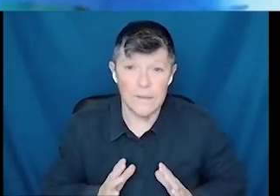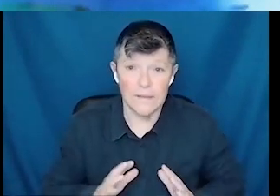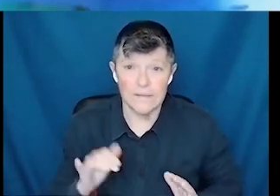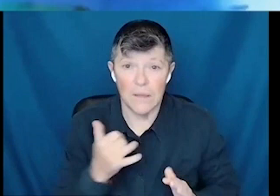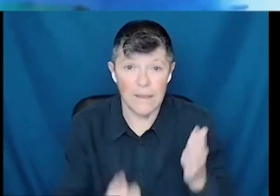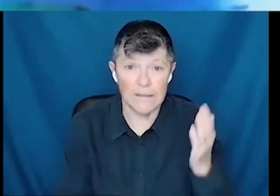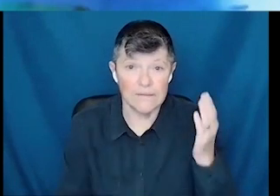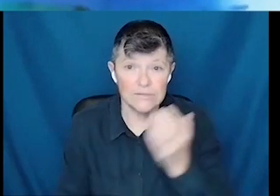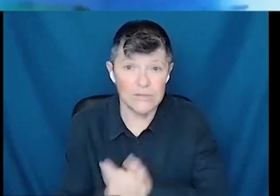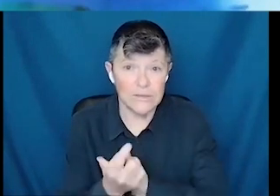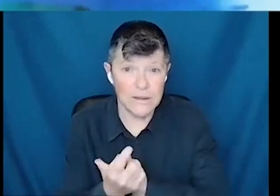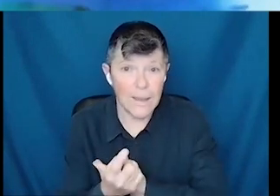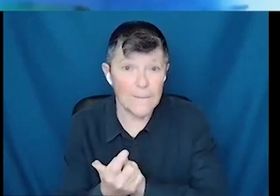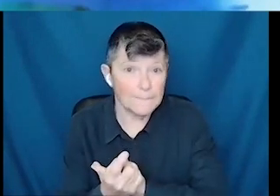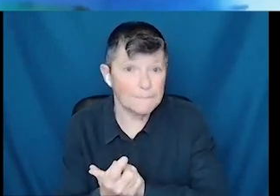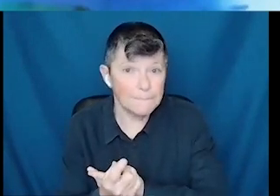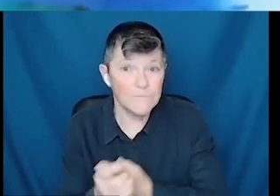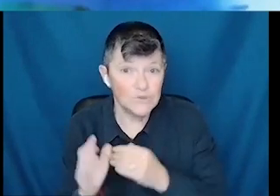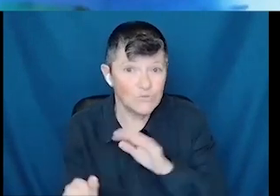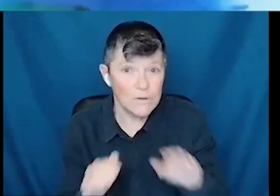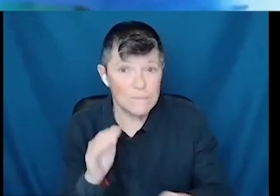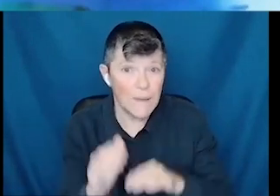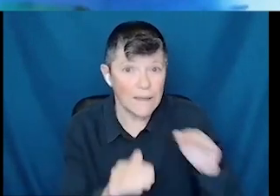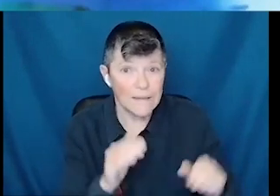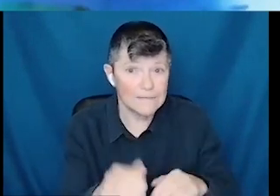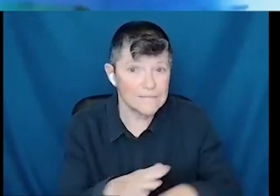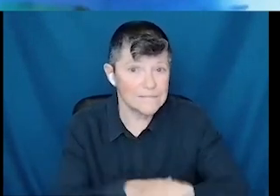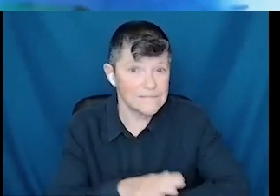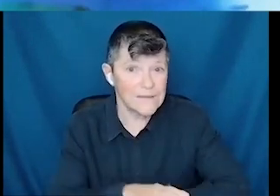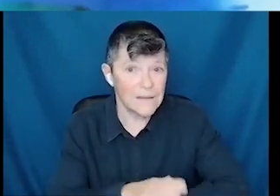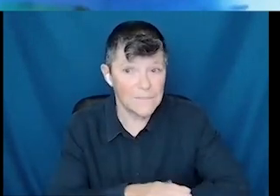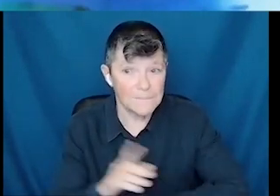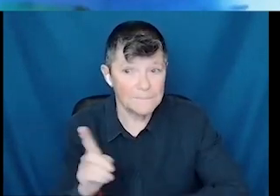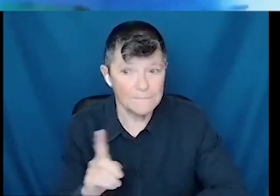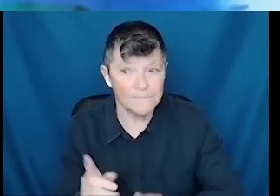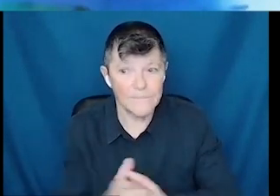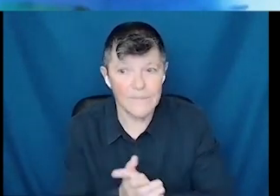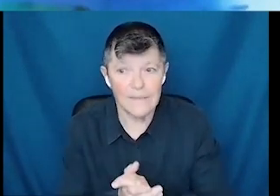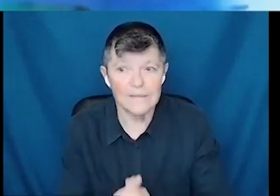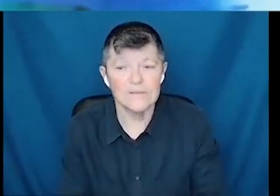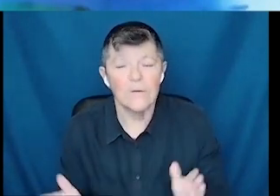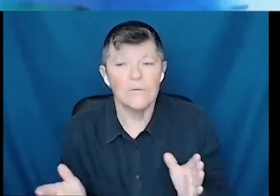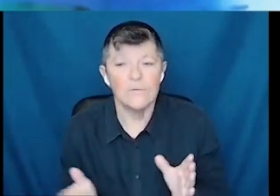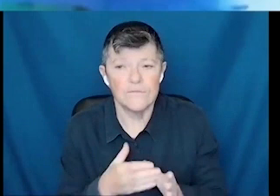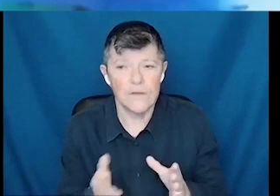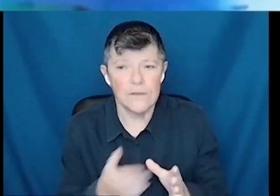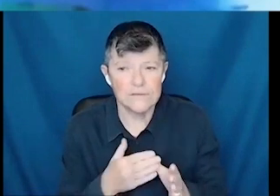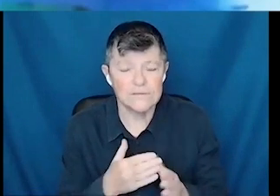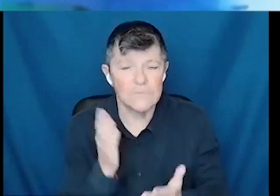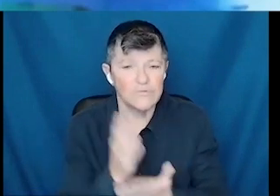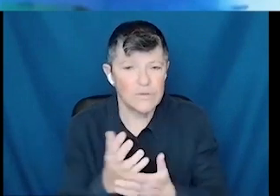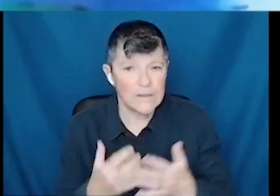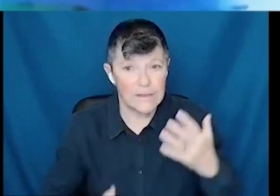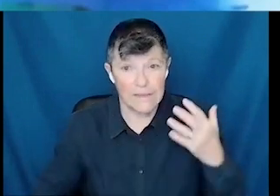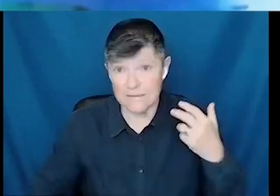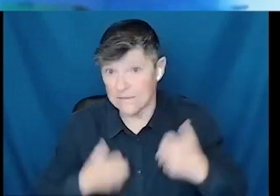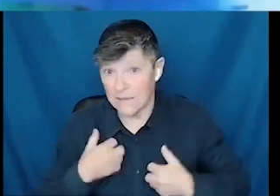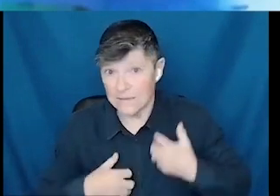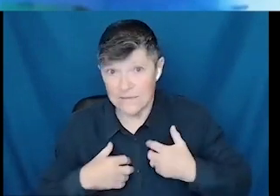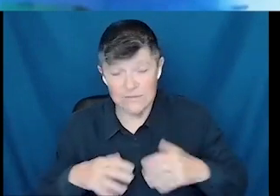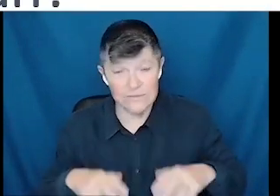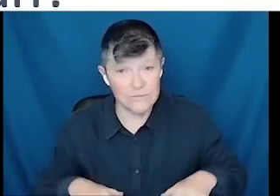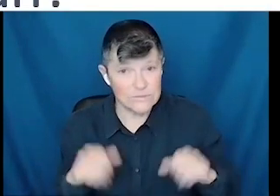in between to remind people of the time. But first of all, I'm really excited to kick this off